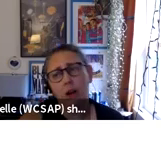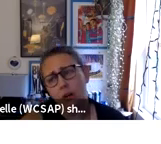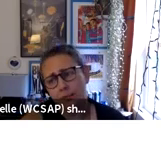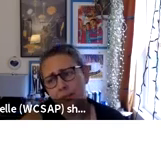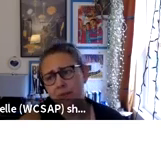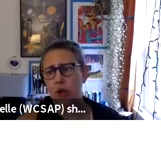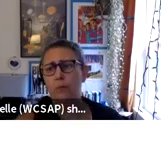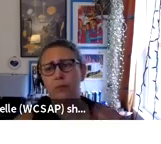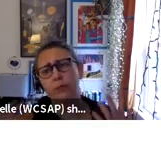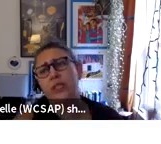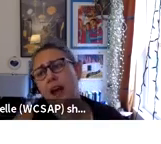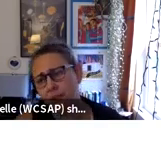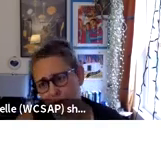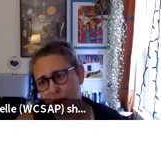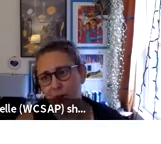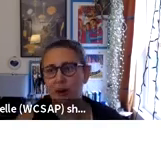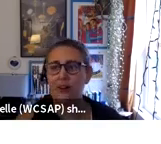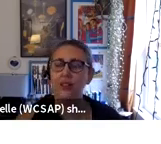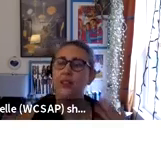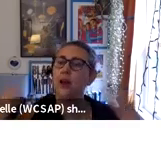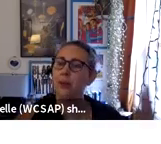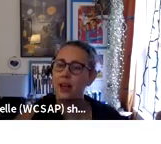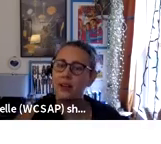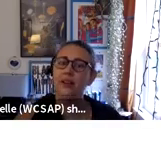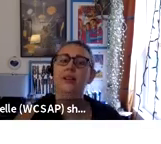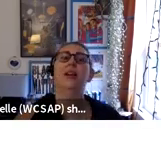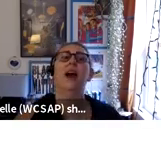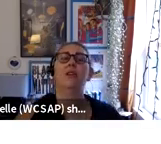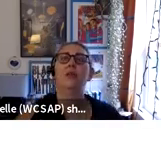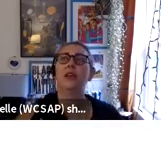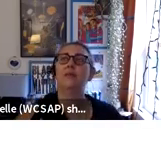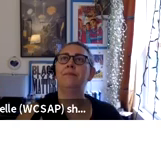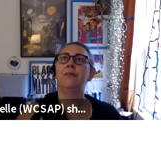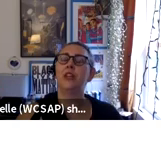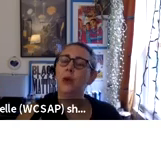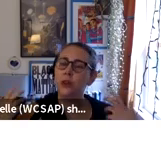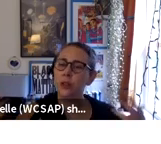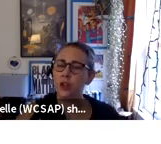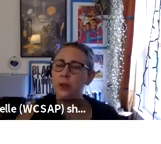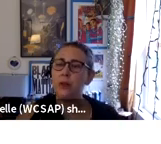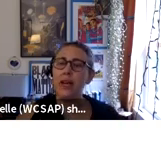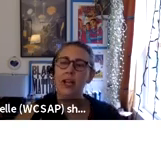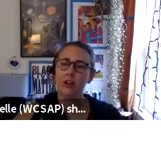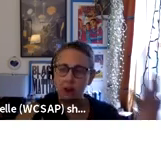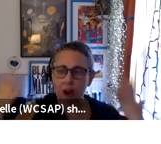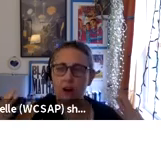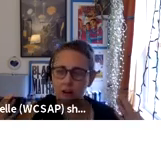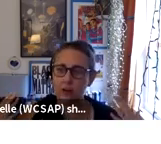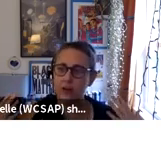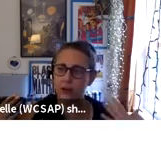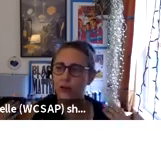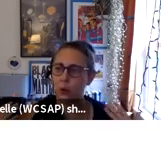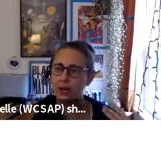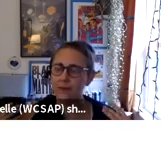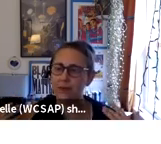like, you know, I'm sad for you or things like that. But like how you can, because you also want to show people like, you're not hurting